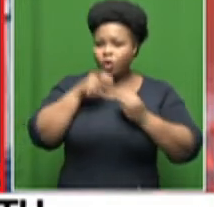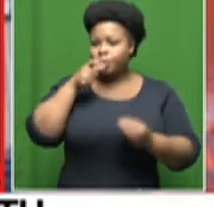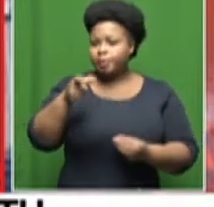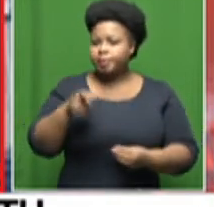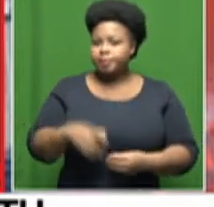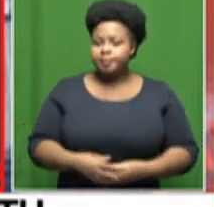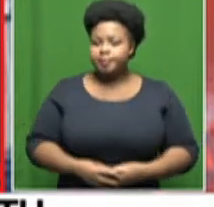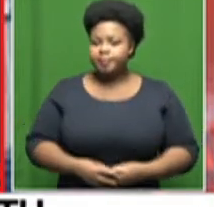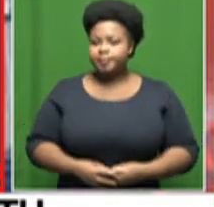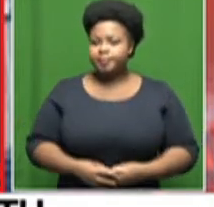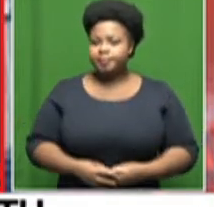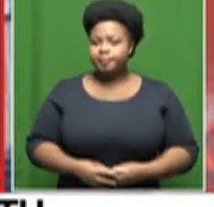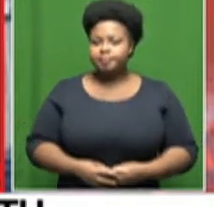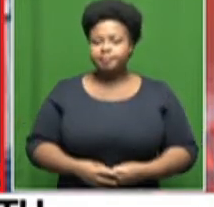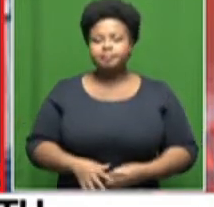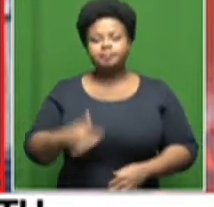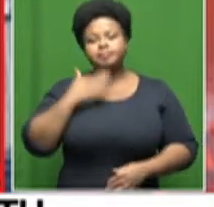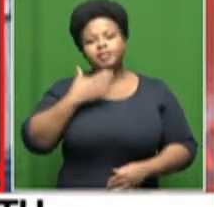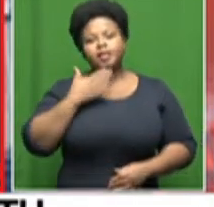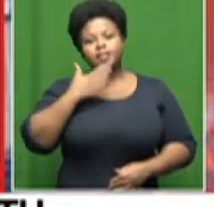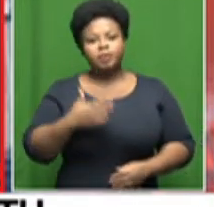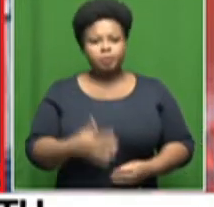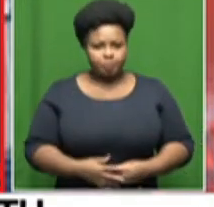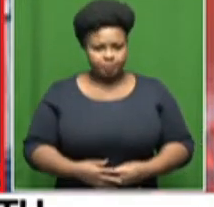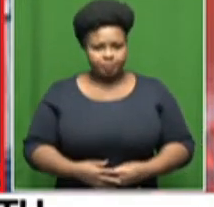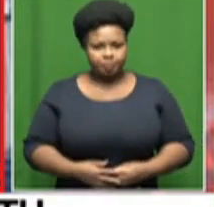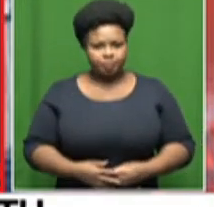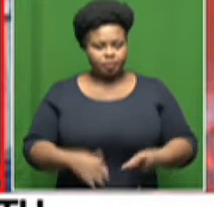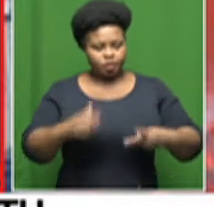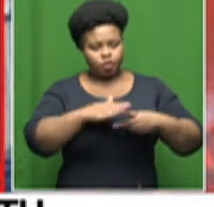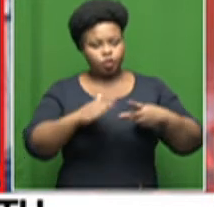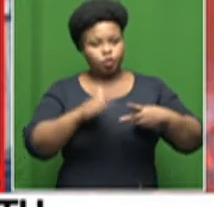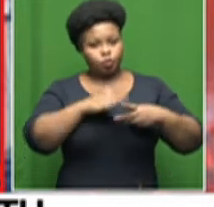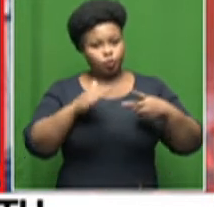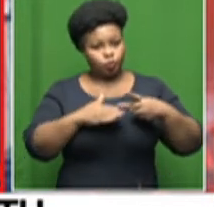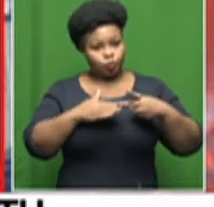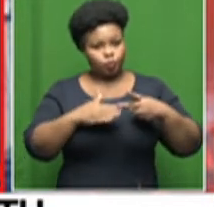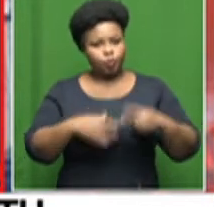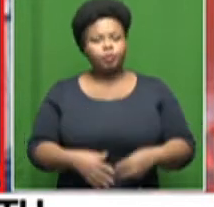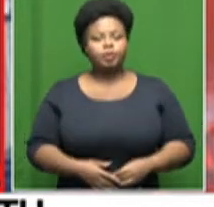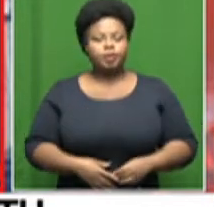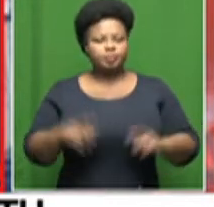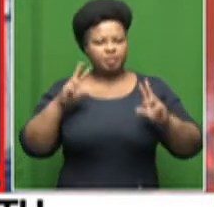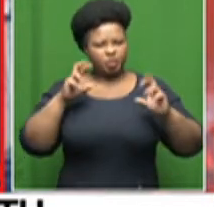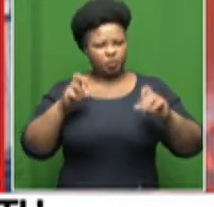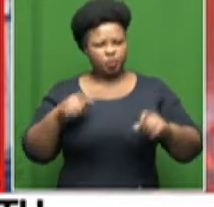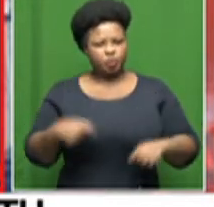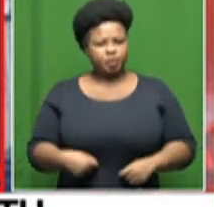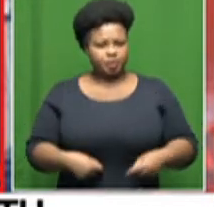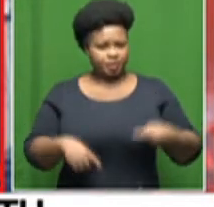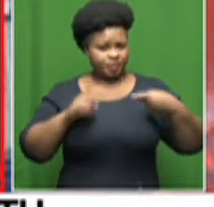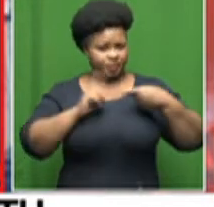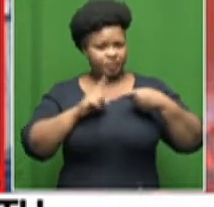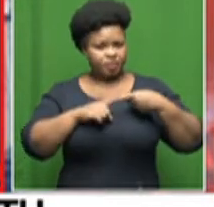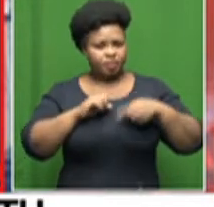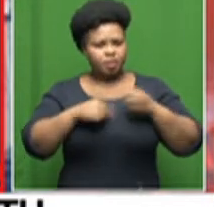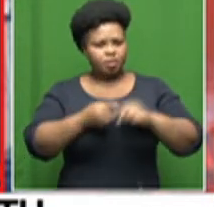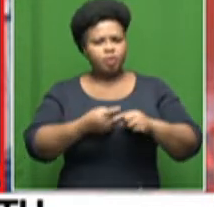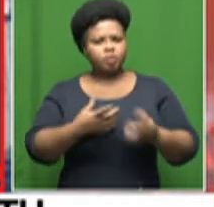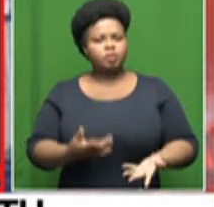things. So thank you, Lwazi. So I think there are two issues that I would like to pick up on. The first issue relates